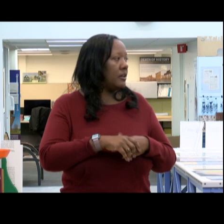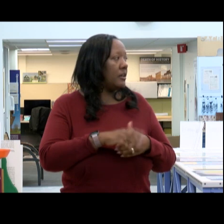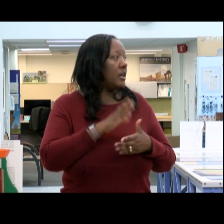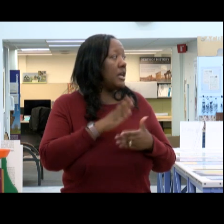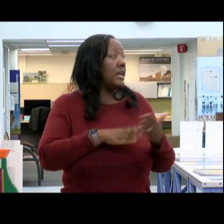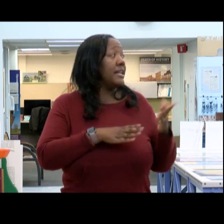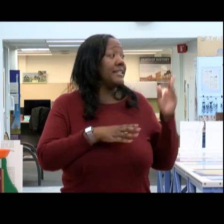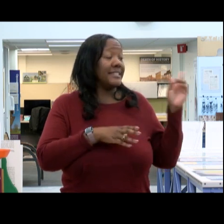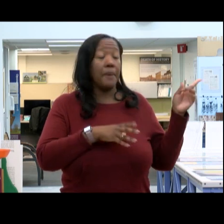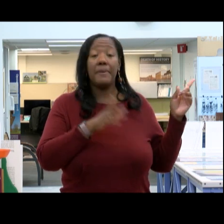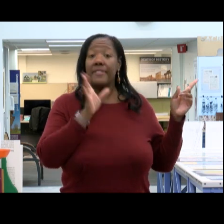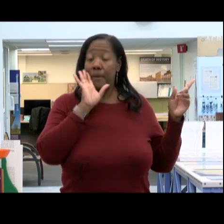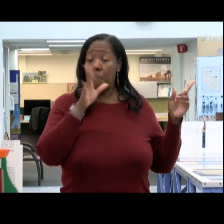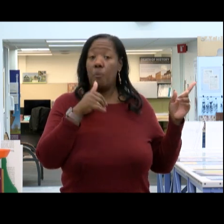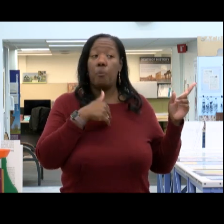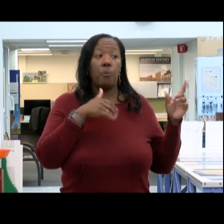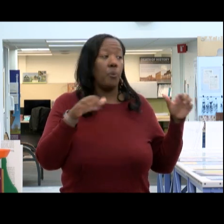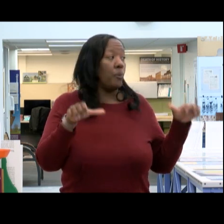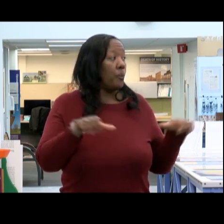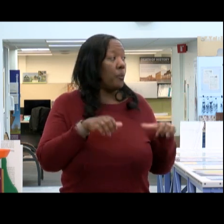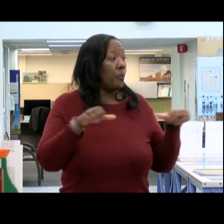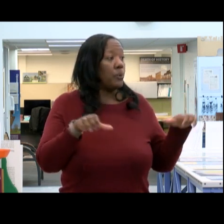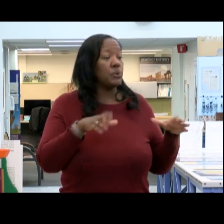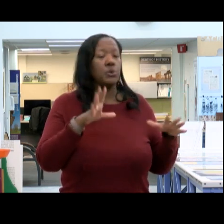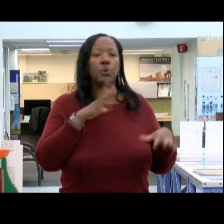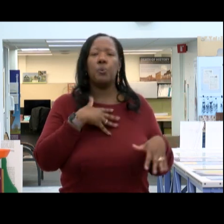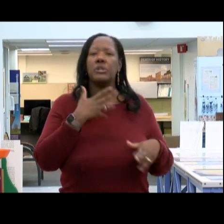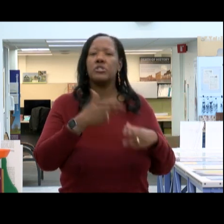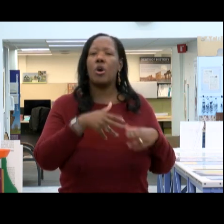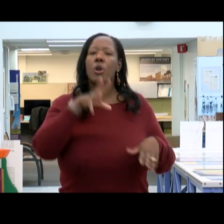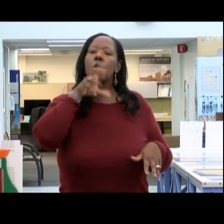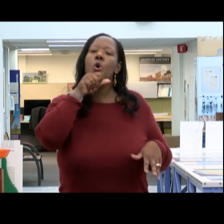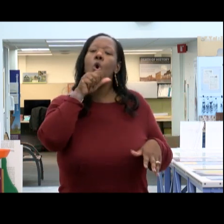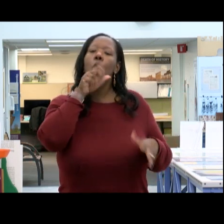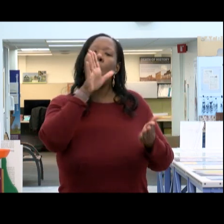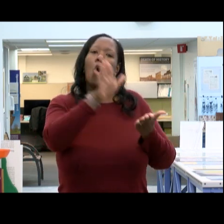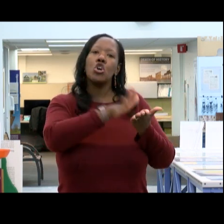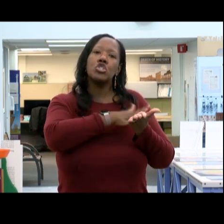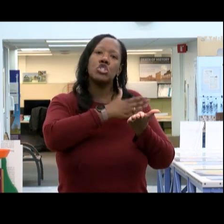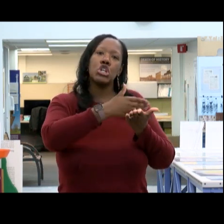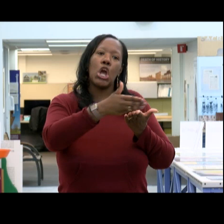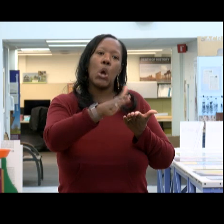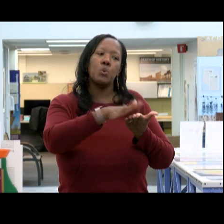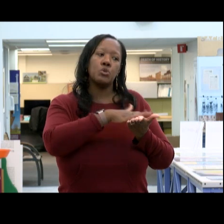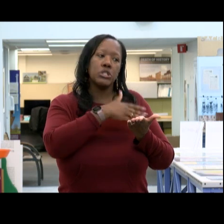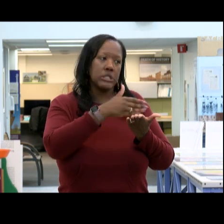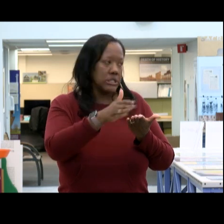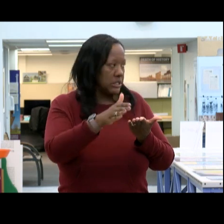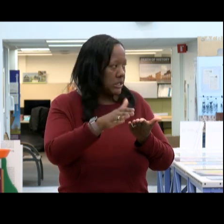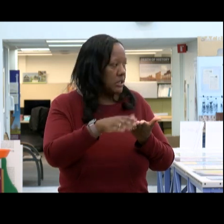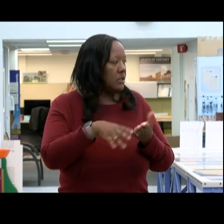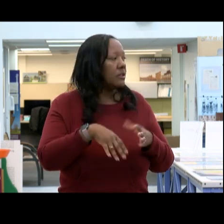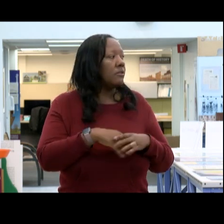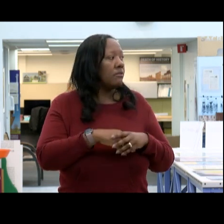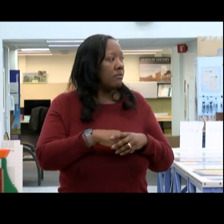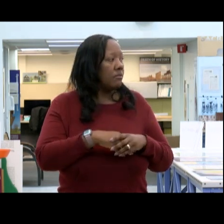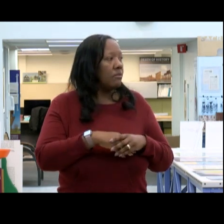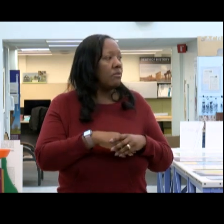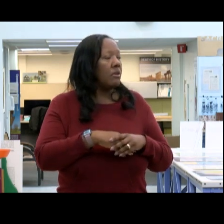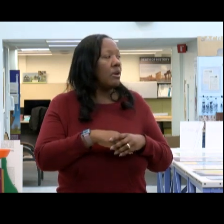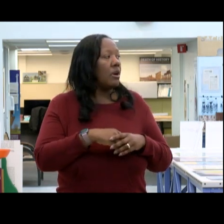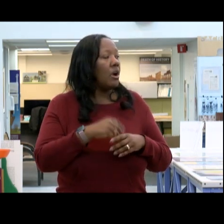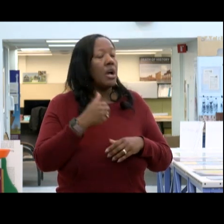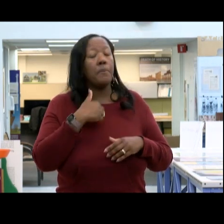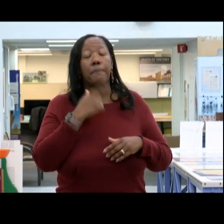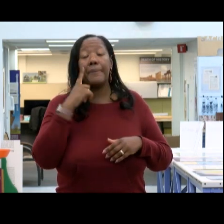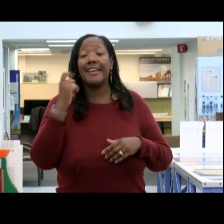will actually do a final, like a varnish coat. What we do, because we have this great facility next door and a really